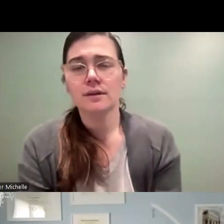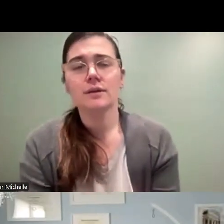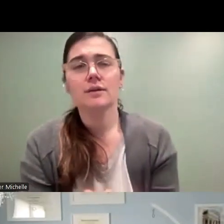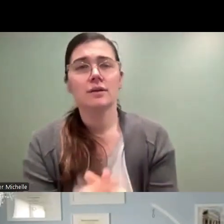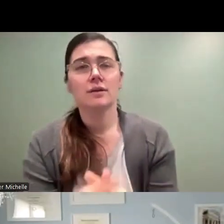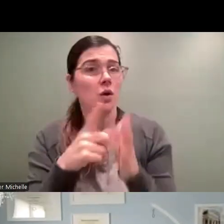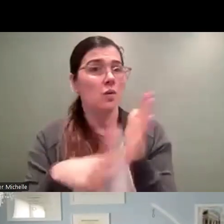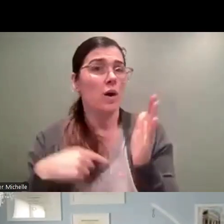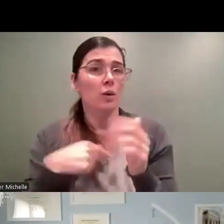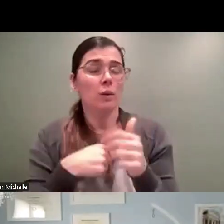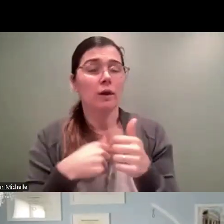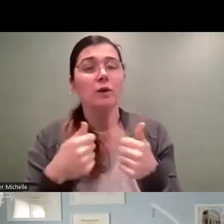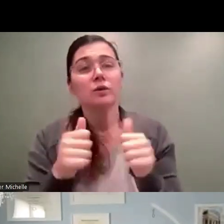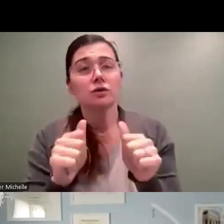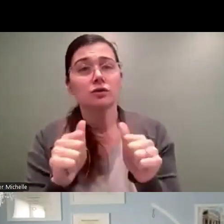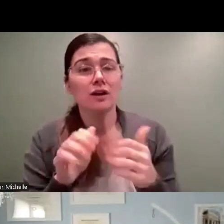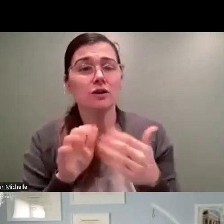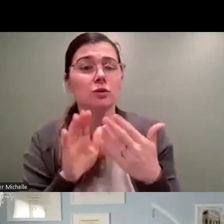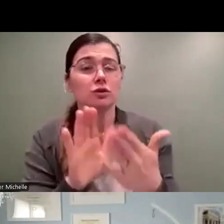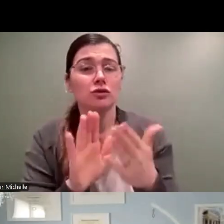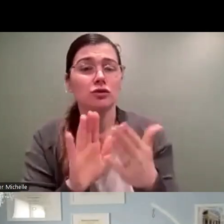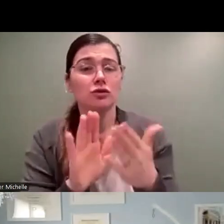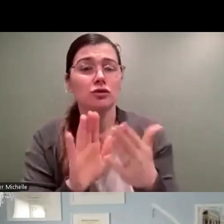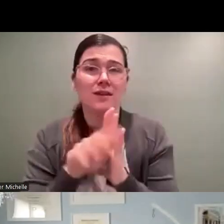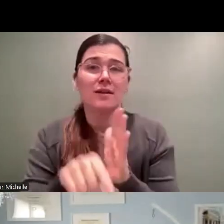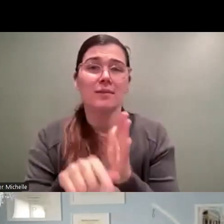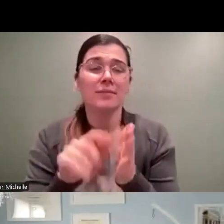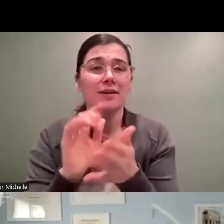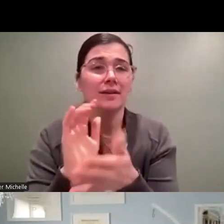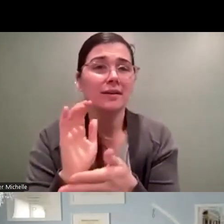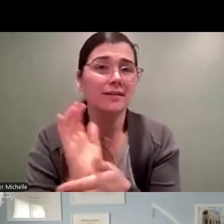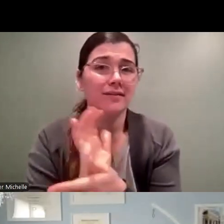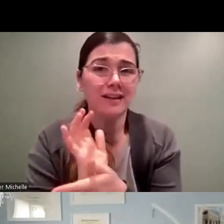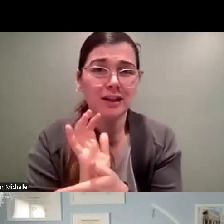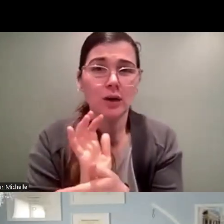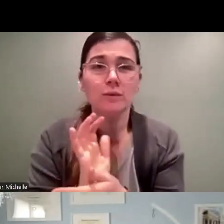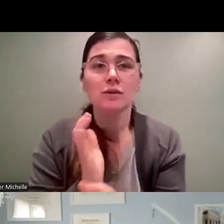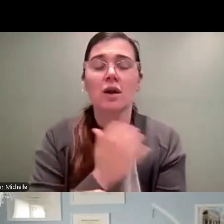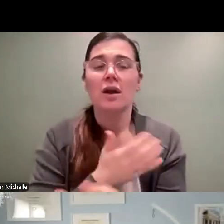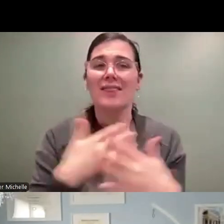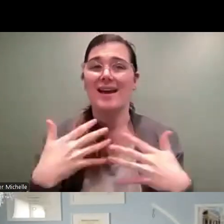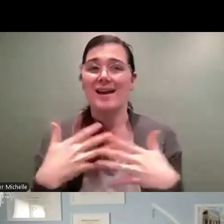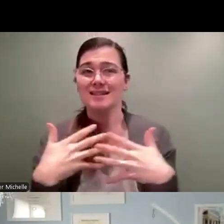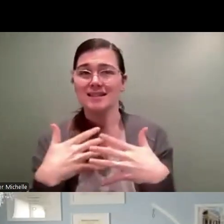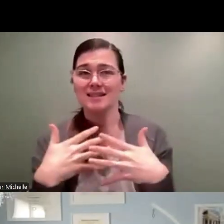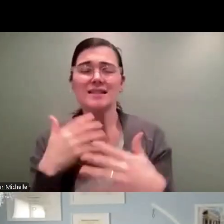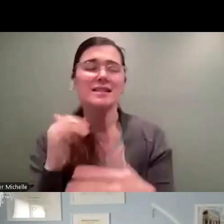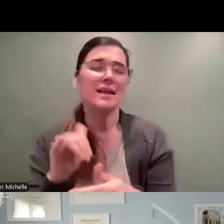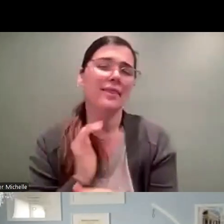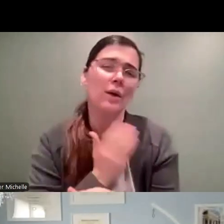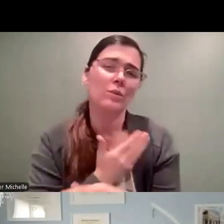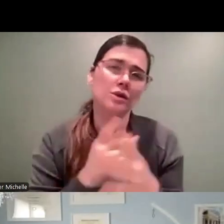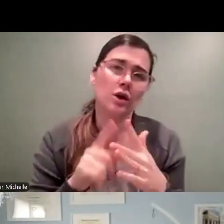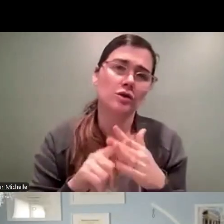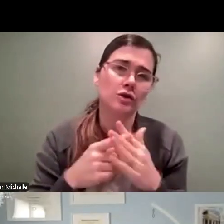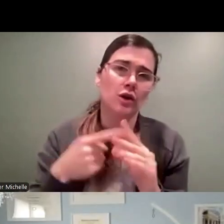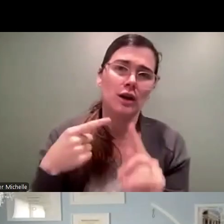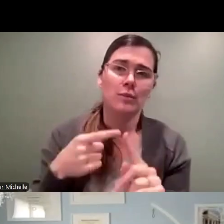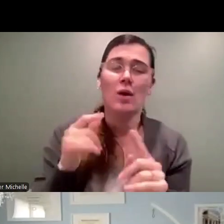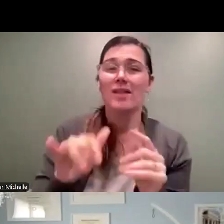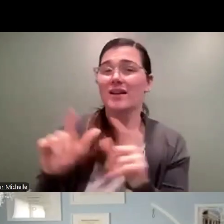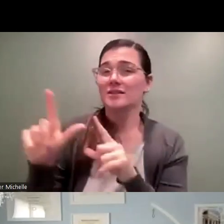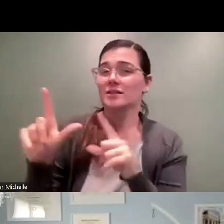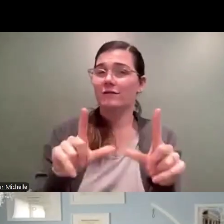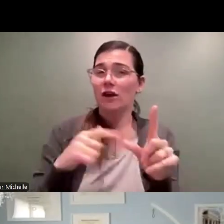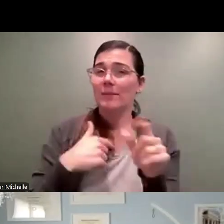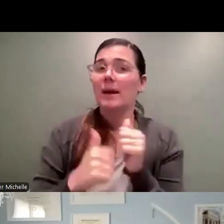our developing these videos was vaccine hesitancy was our starting point. So that's kind of the framing that I'm most familiar with.